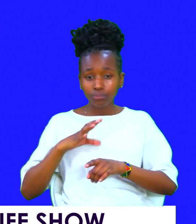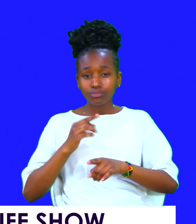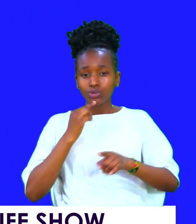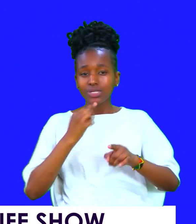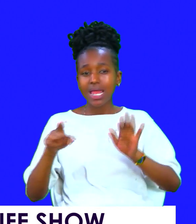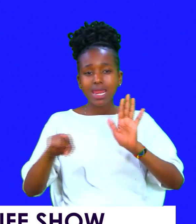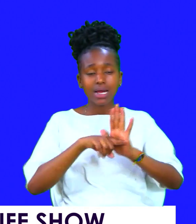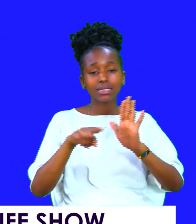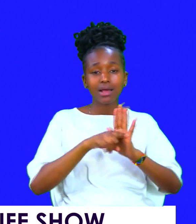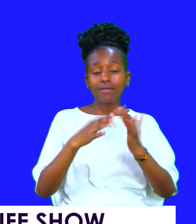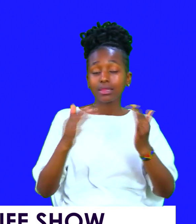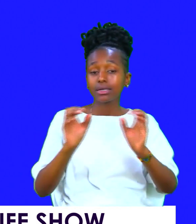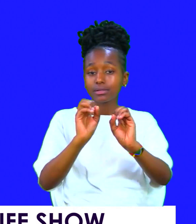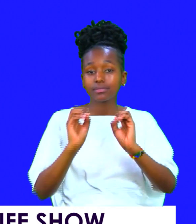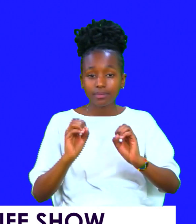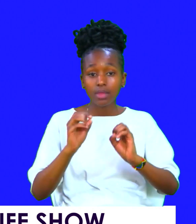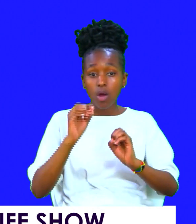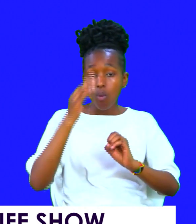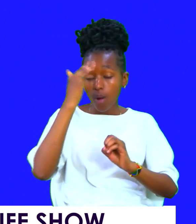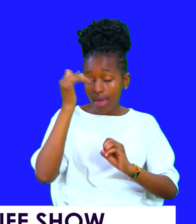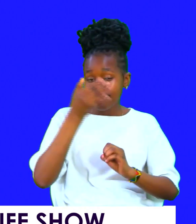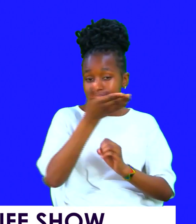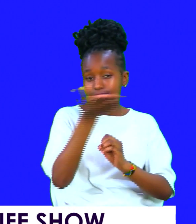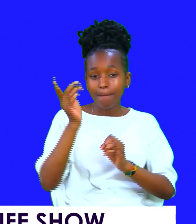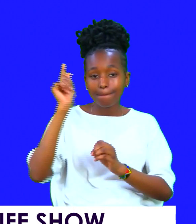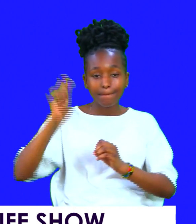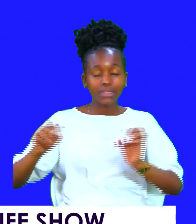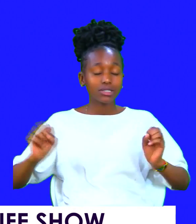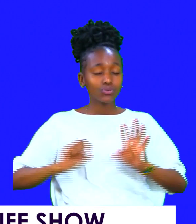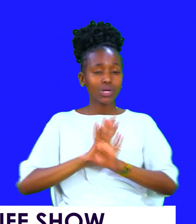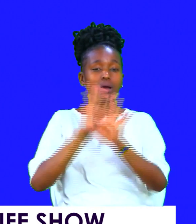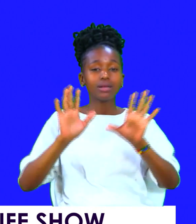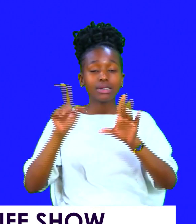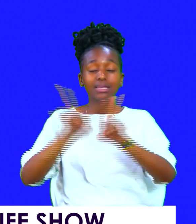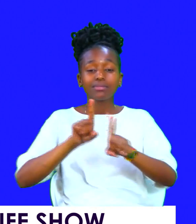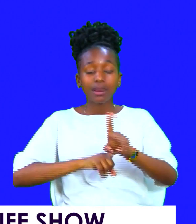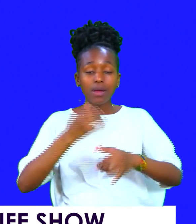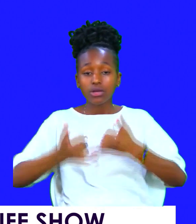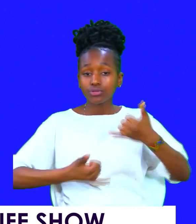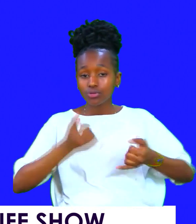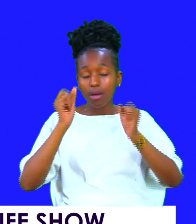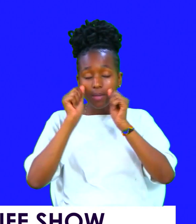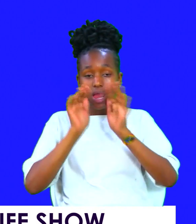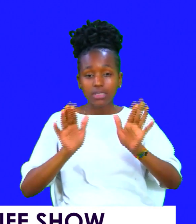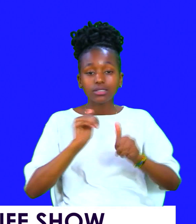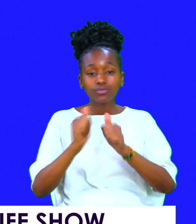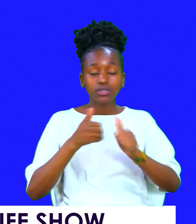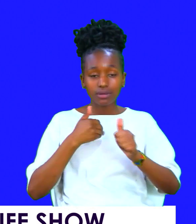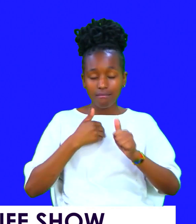Because you have to shine. You have to move on to enjoy the blessings of life and nature.